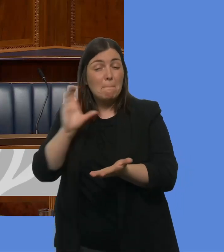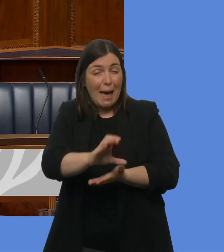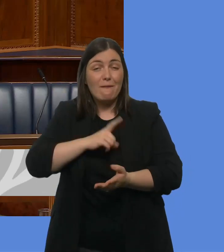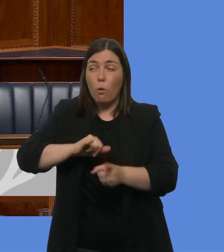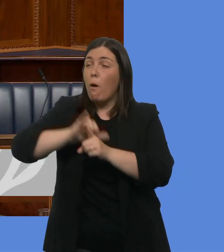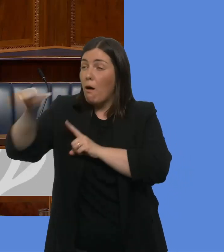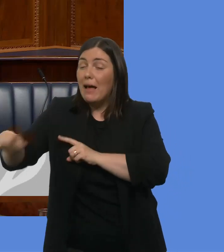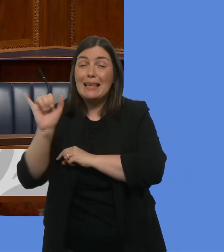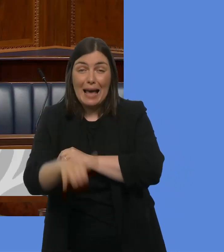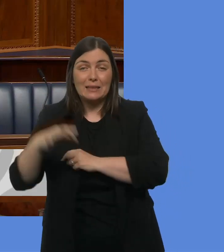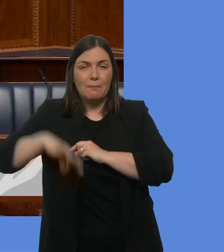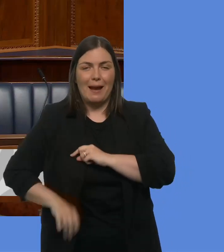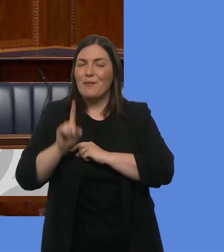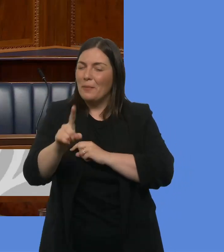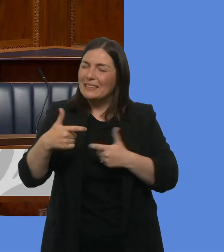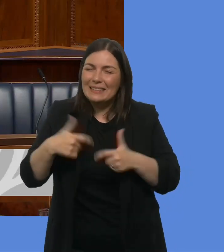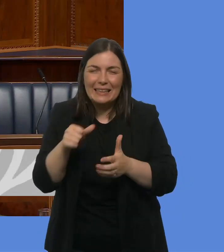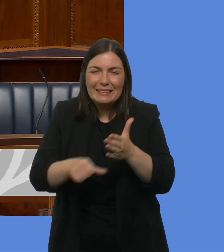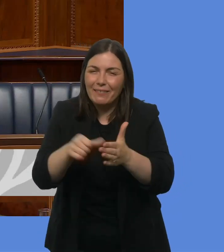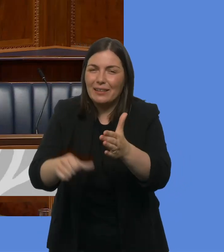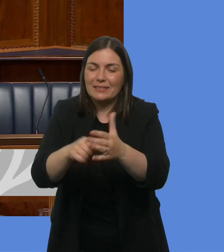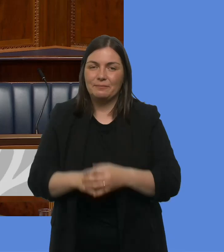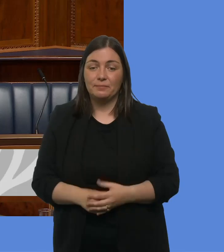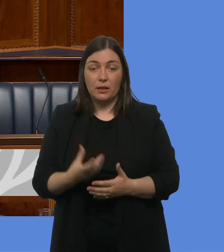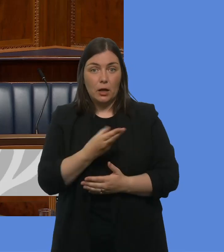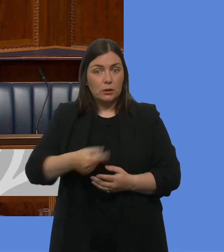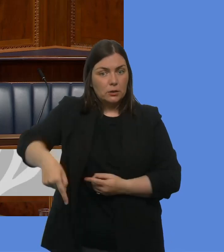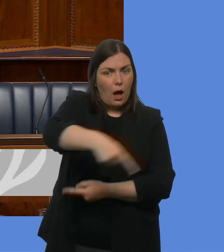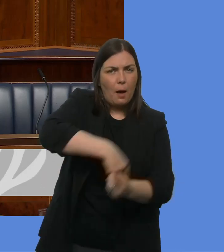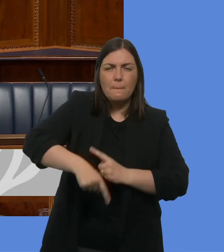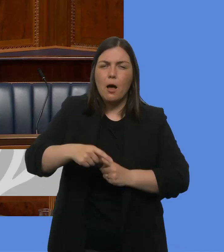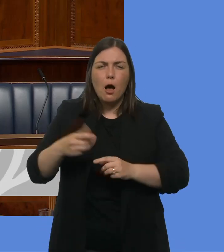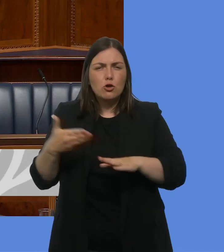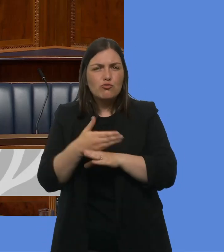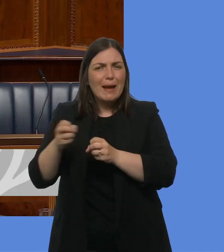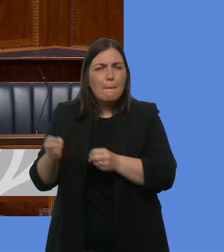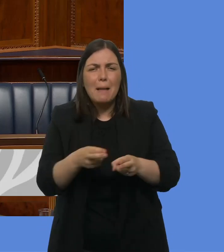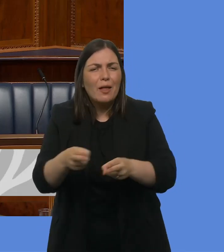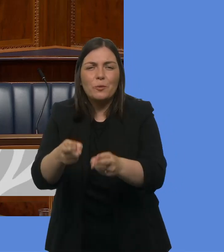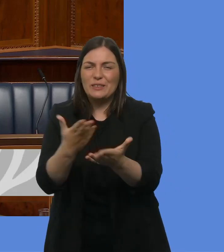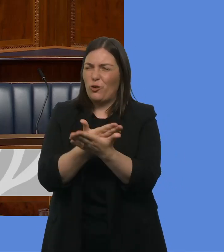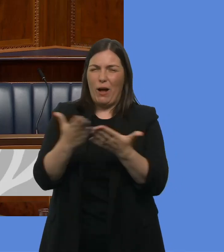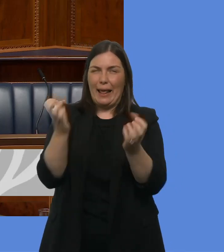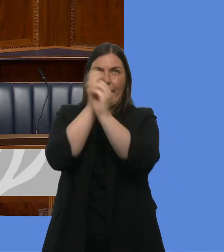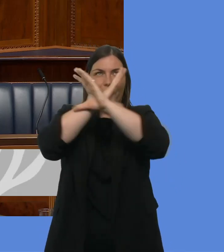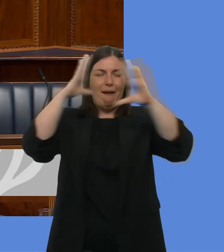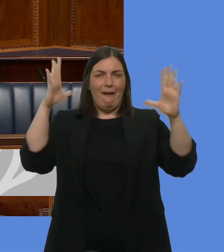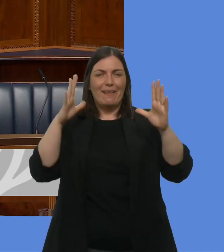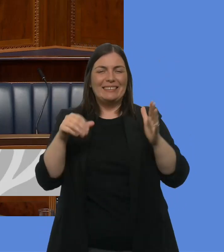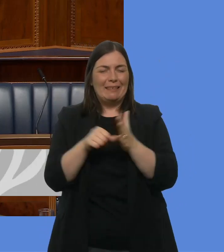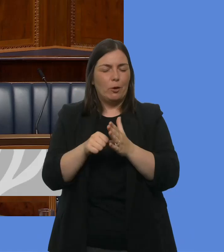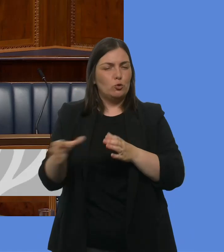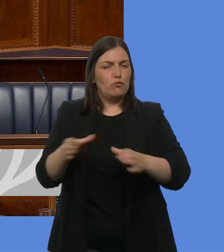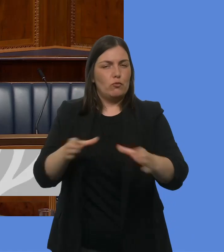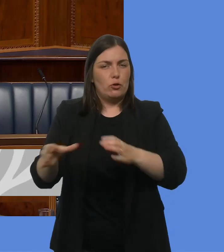that career pathways are not always clear to the trainees or their teachers who wish to become teachers of the deaf, creating a barrier to further recruitment. The Department